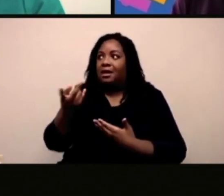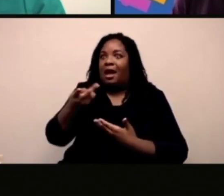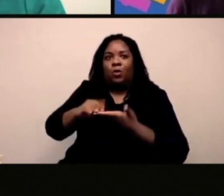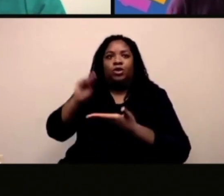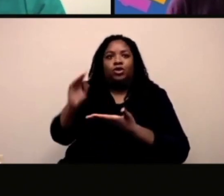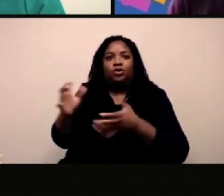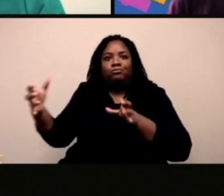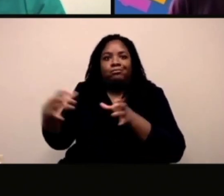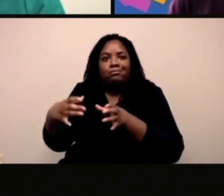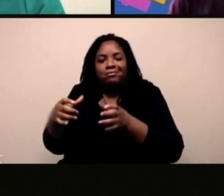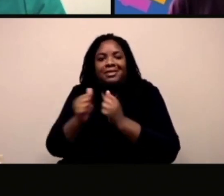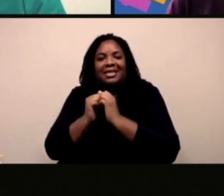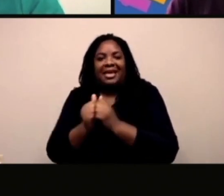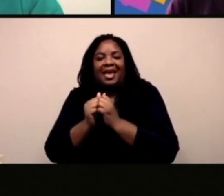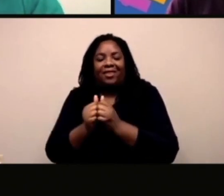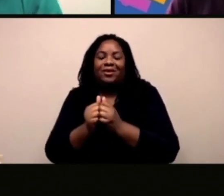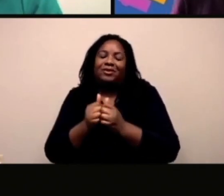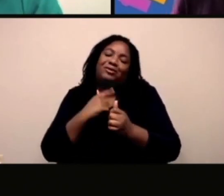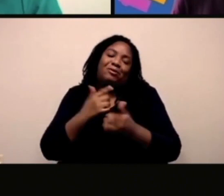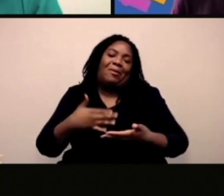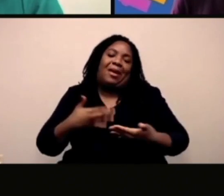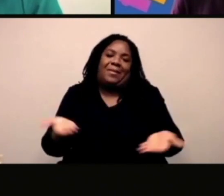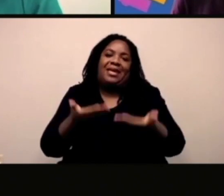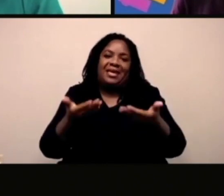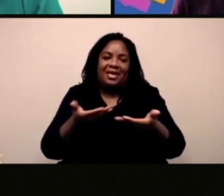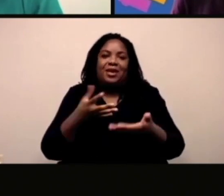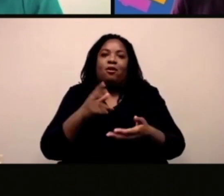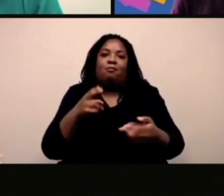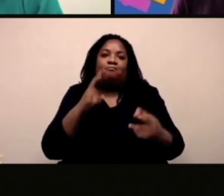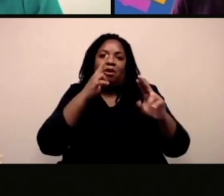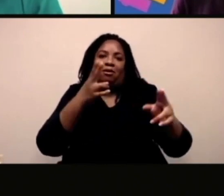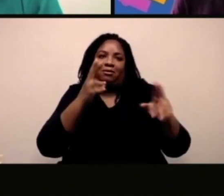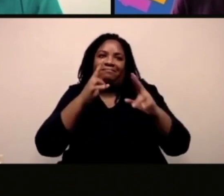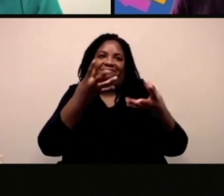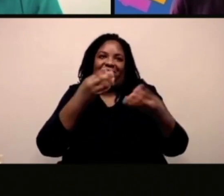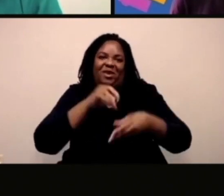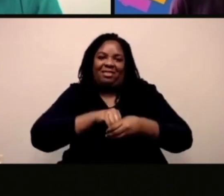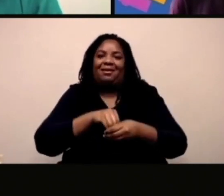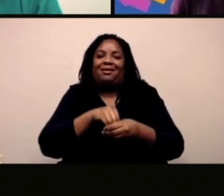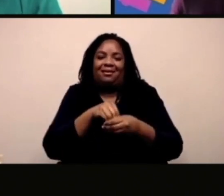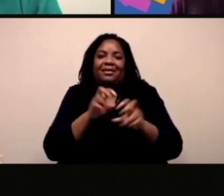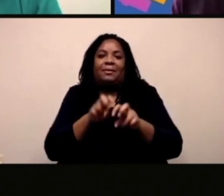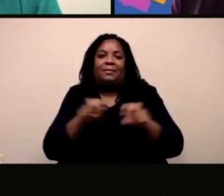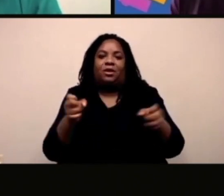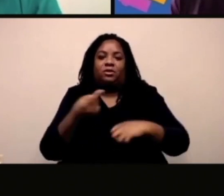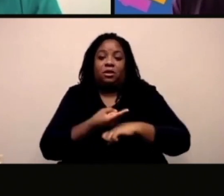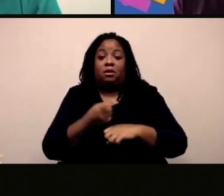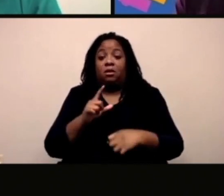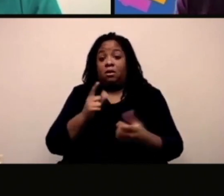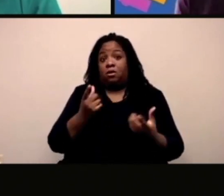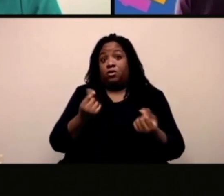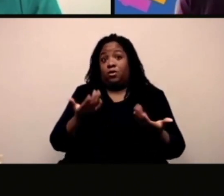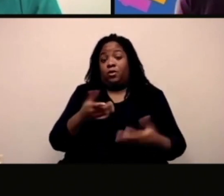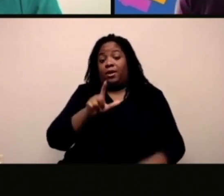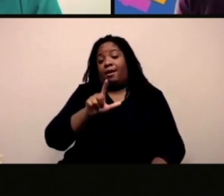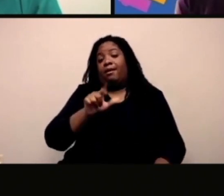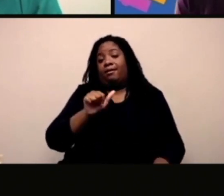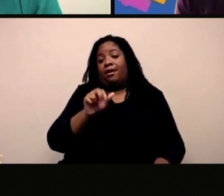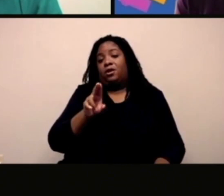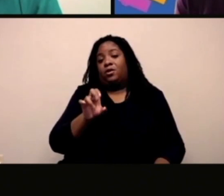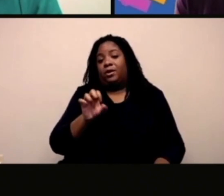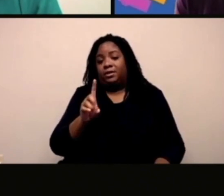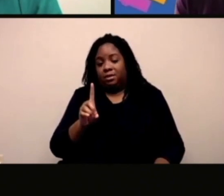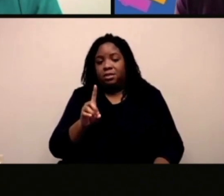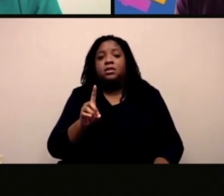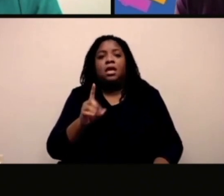great being here and so honored to be a part of this panel as well. A little bit about what I do at LAUSD. I'm basically a coach to